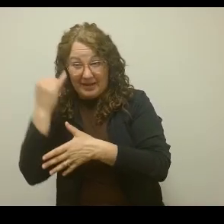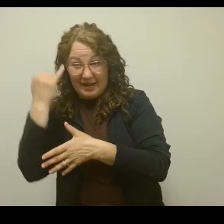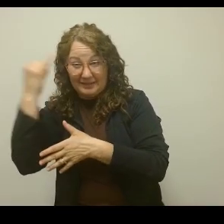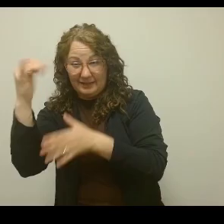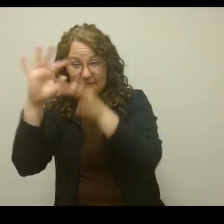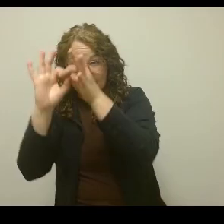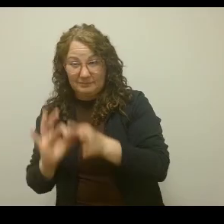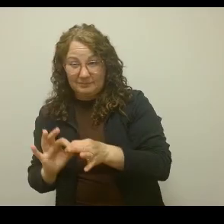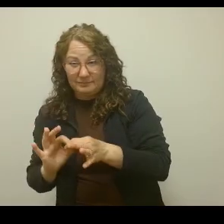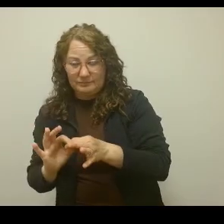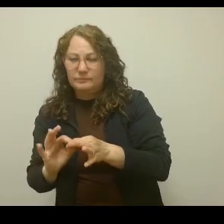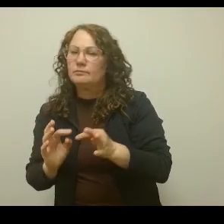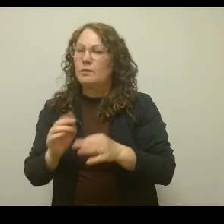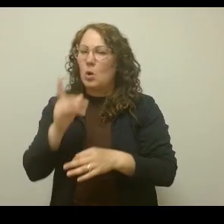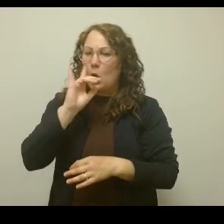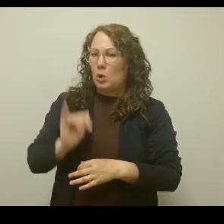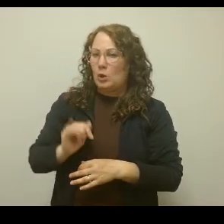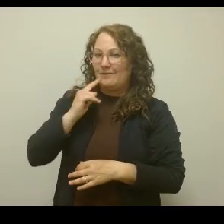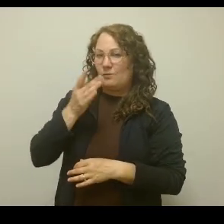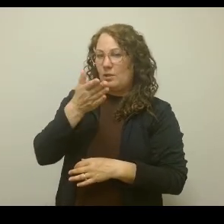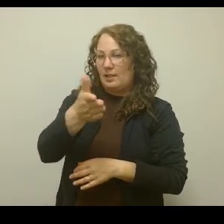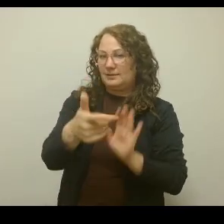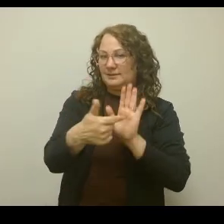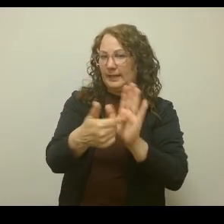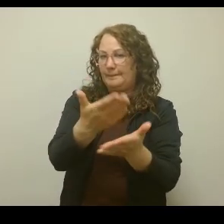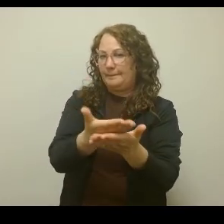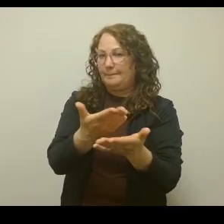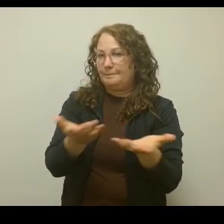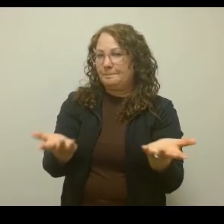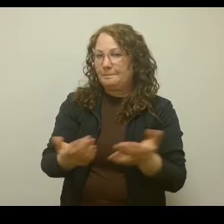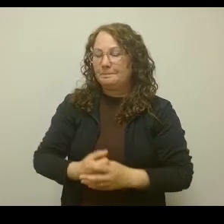this look like for this particular text example?